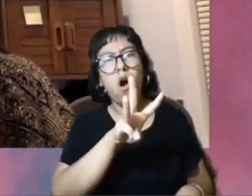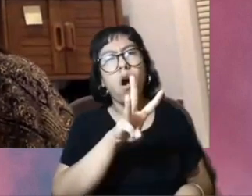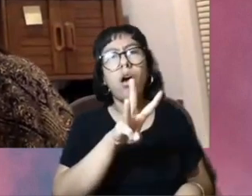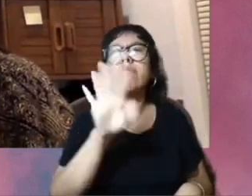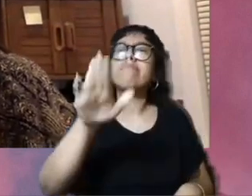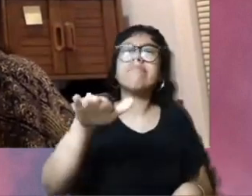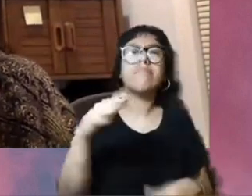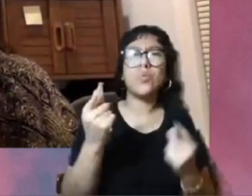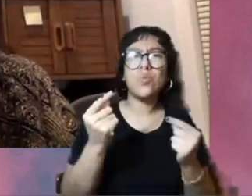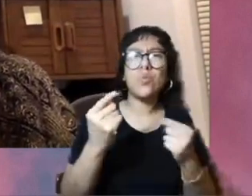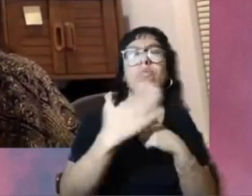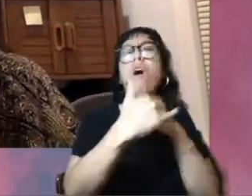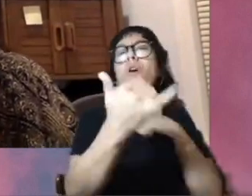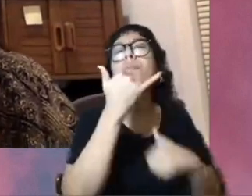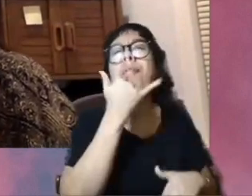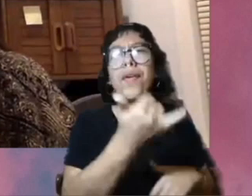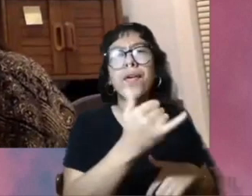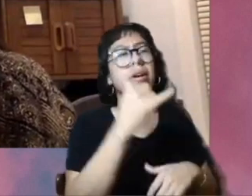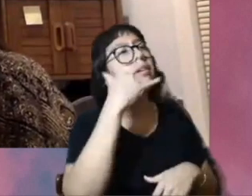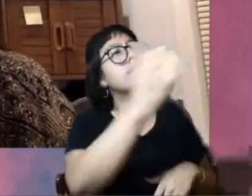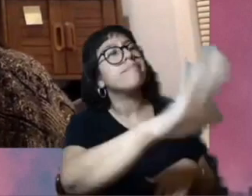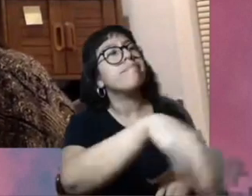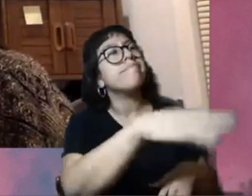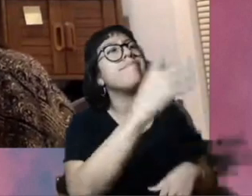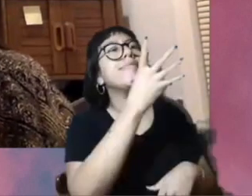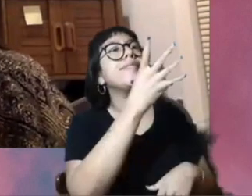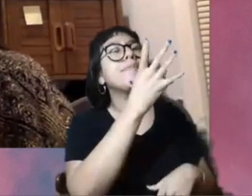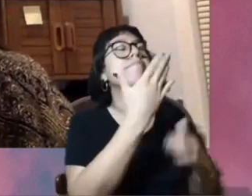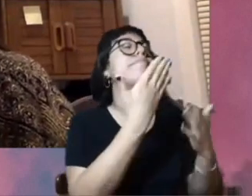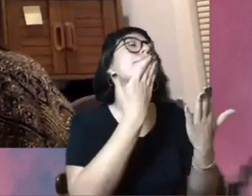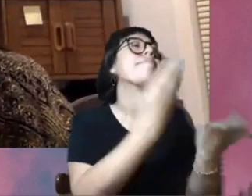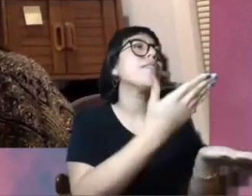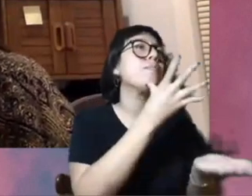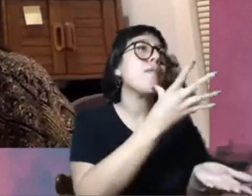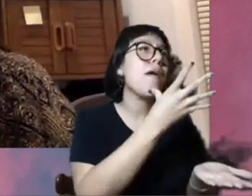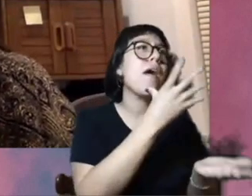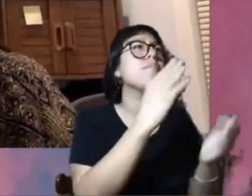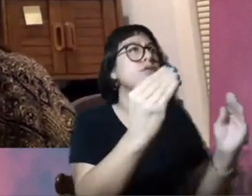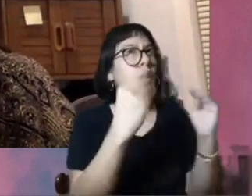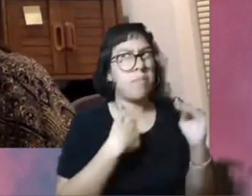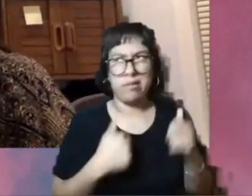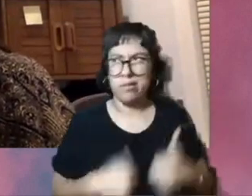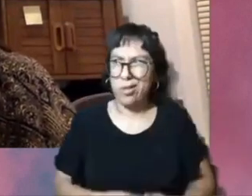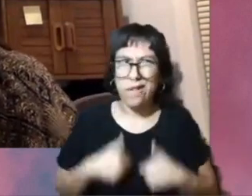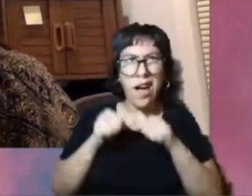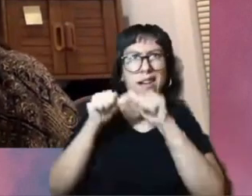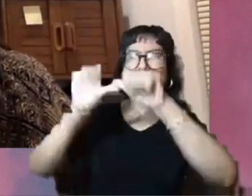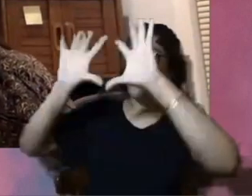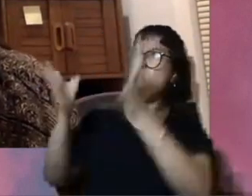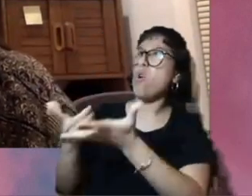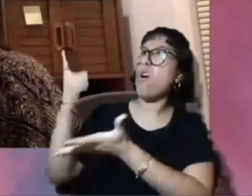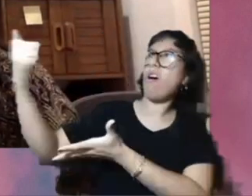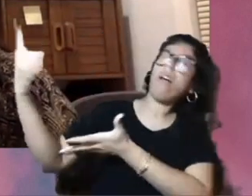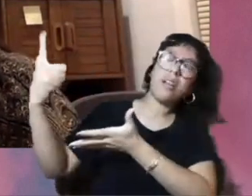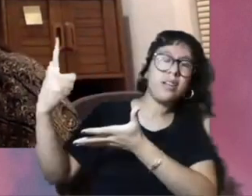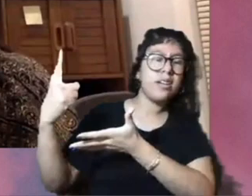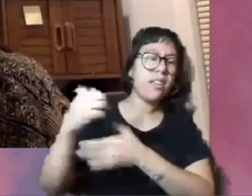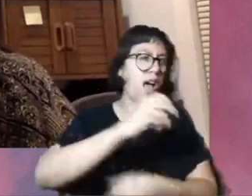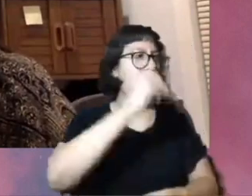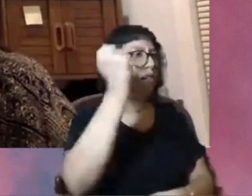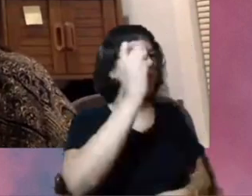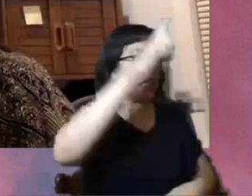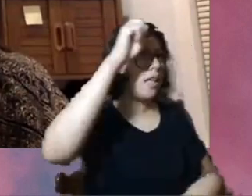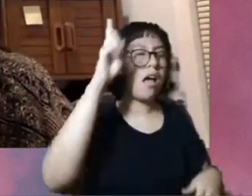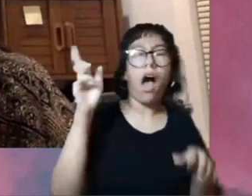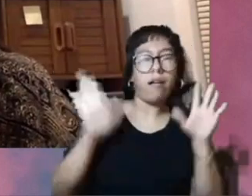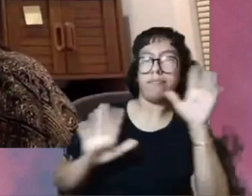your mother and thank her. Tell her, this is how you taught me to survive in a world that claps back faster than